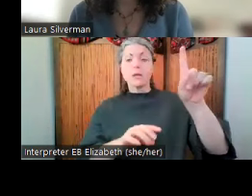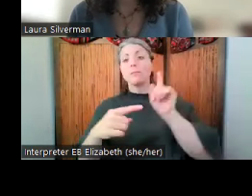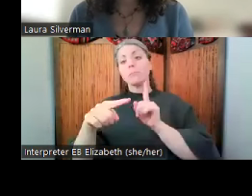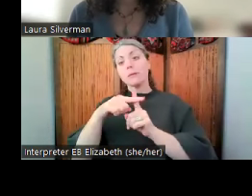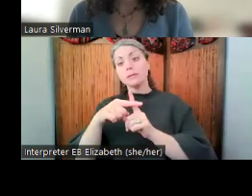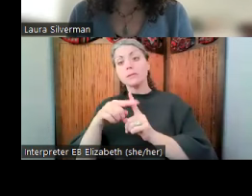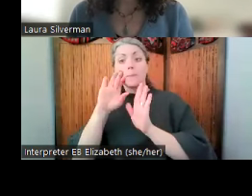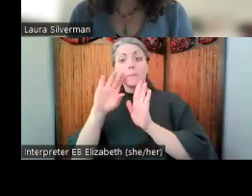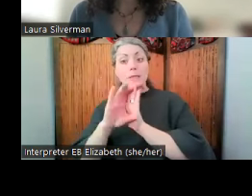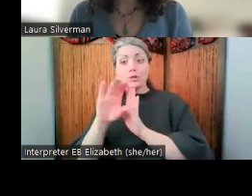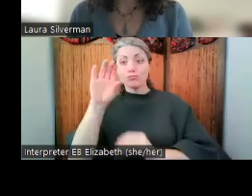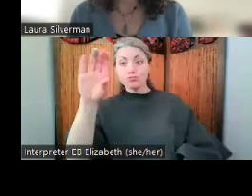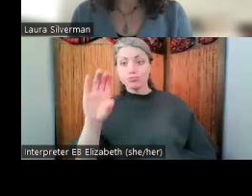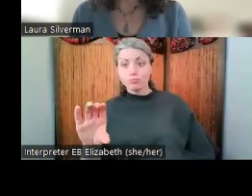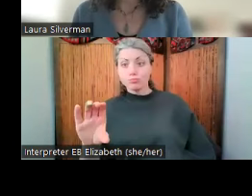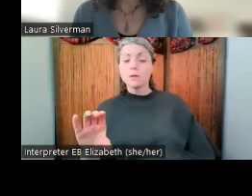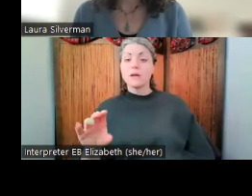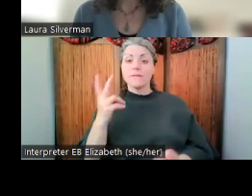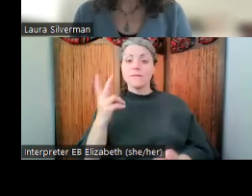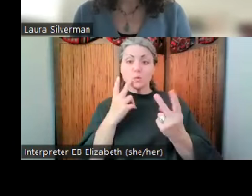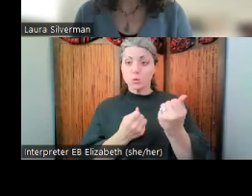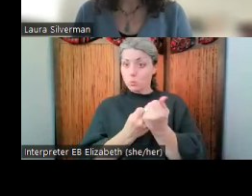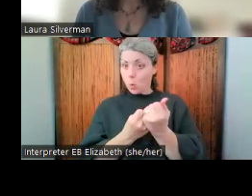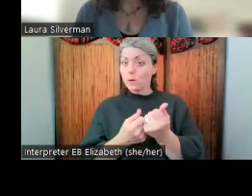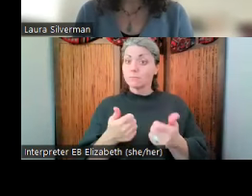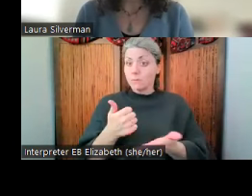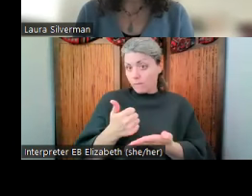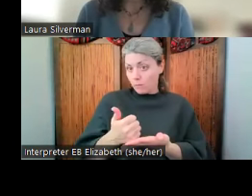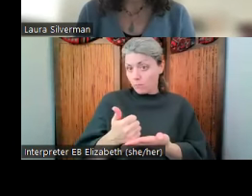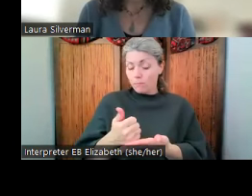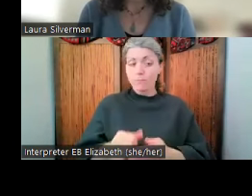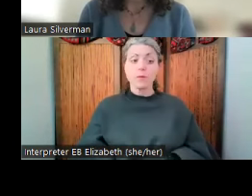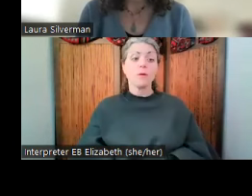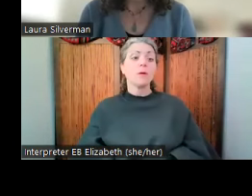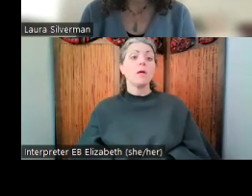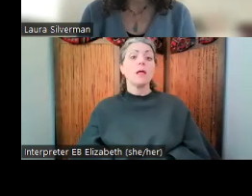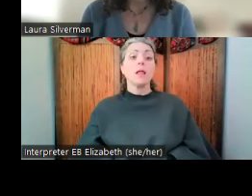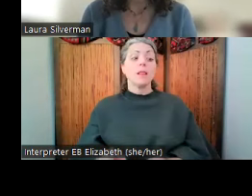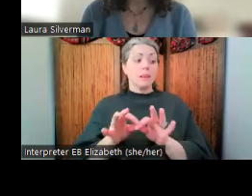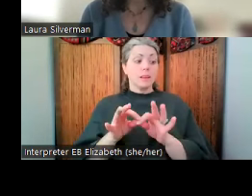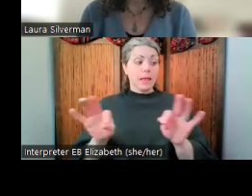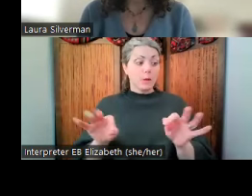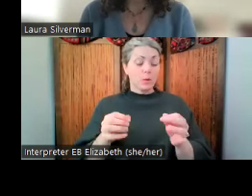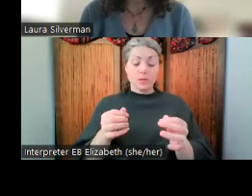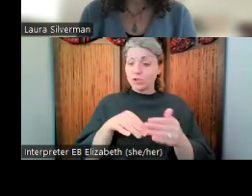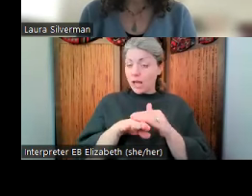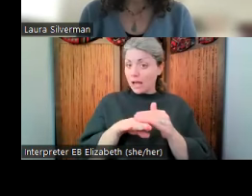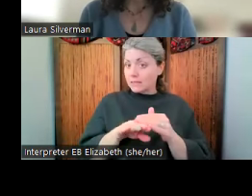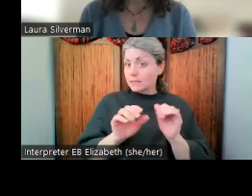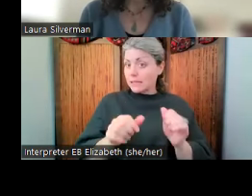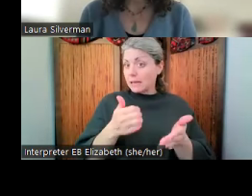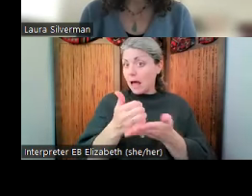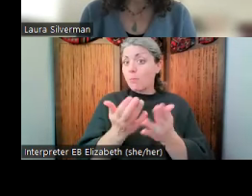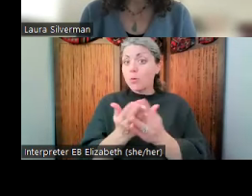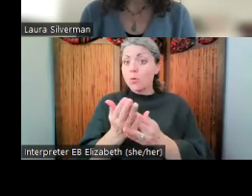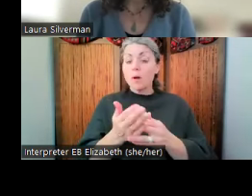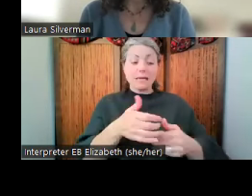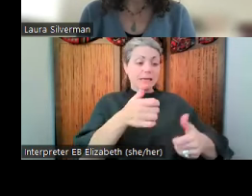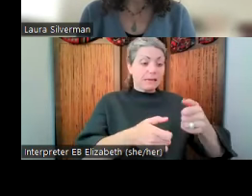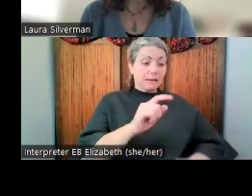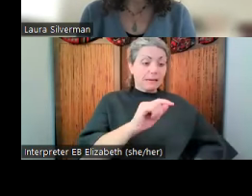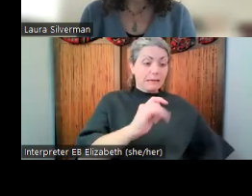help. Other things that help with language access can be text-to-speech options and giving